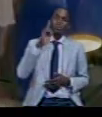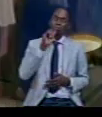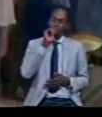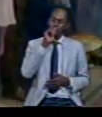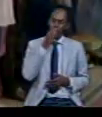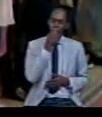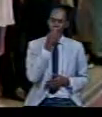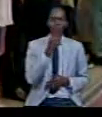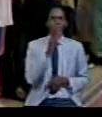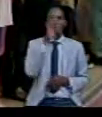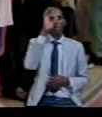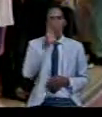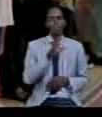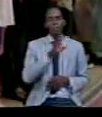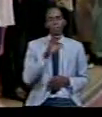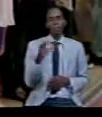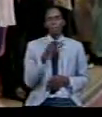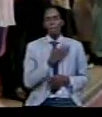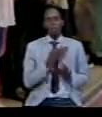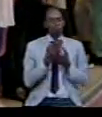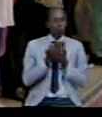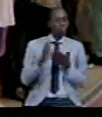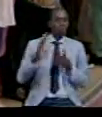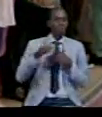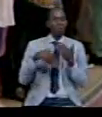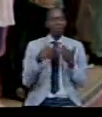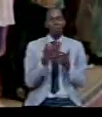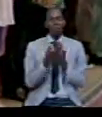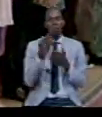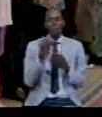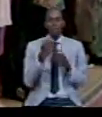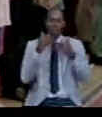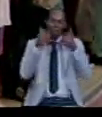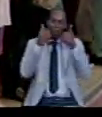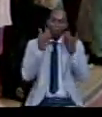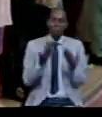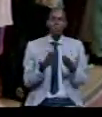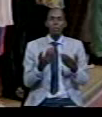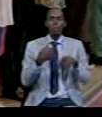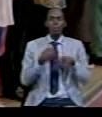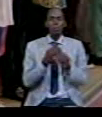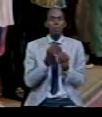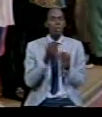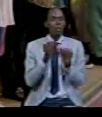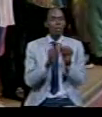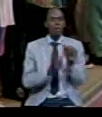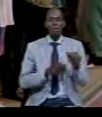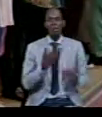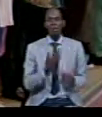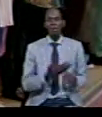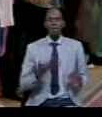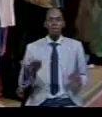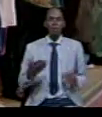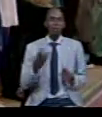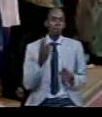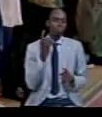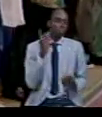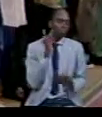endured the cross and despised all the shame, made everything just